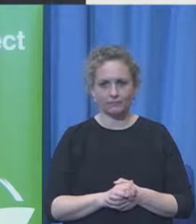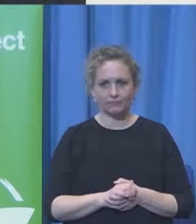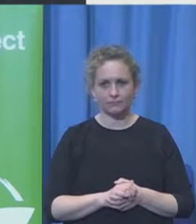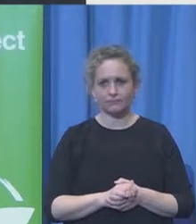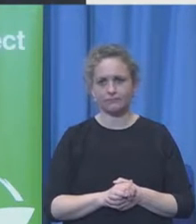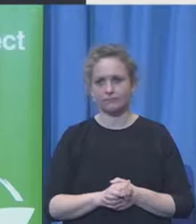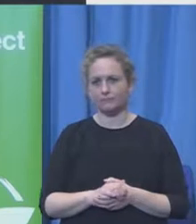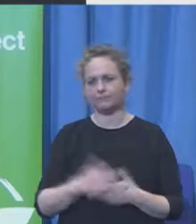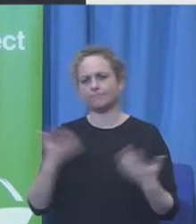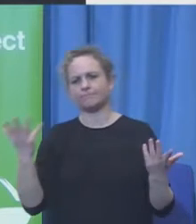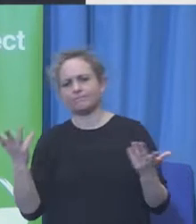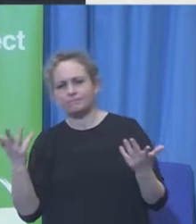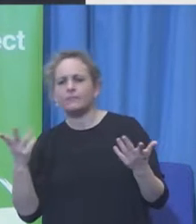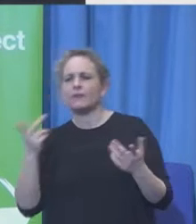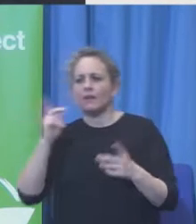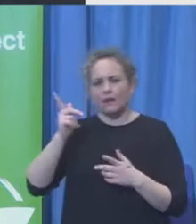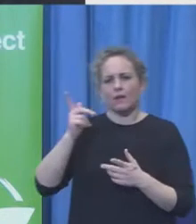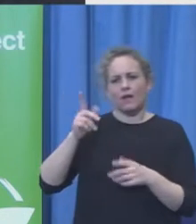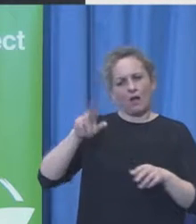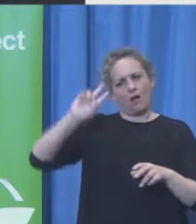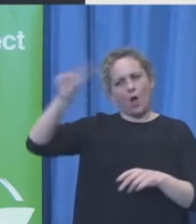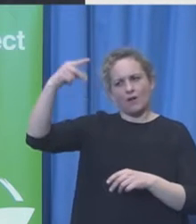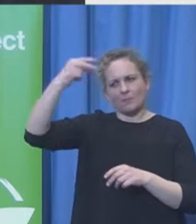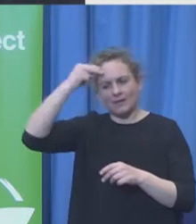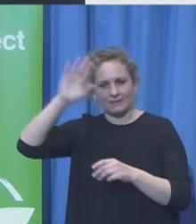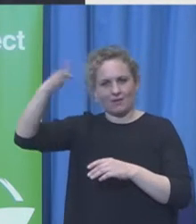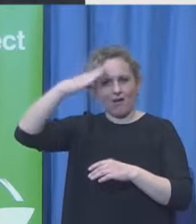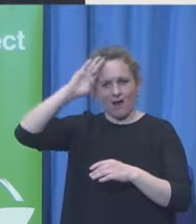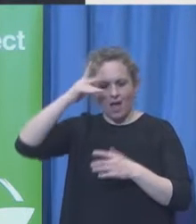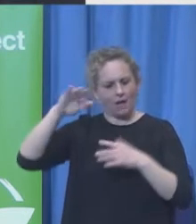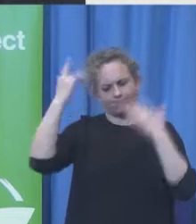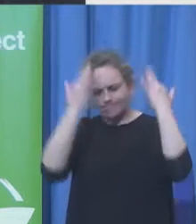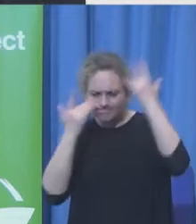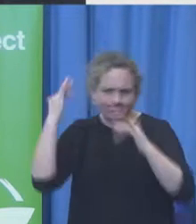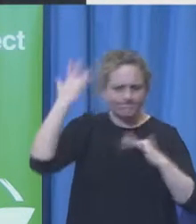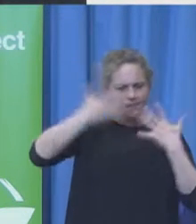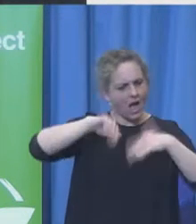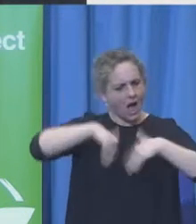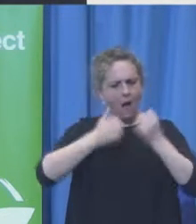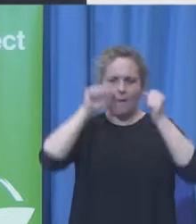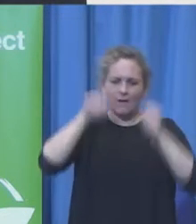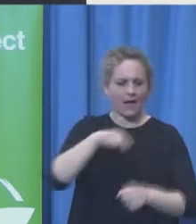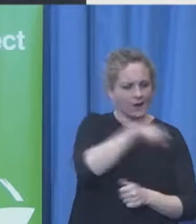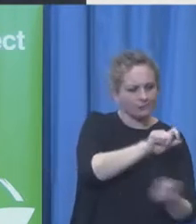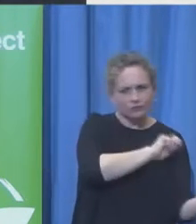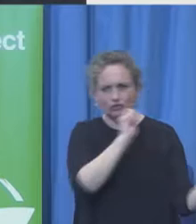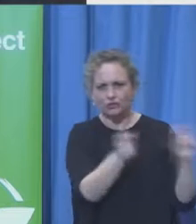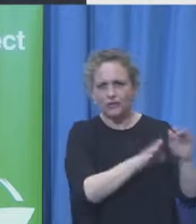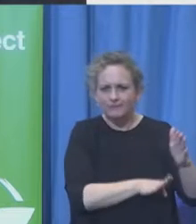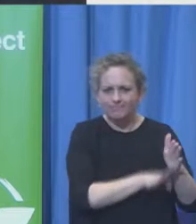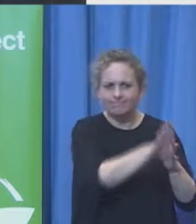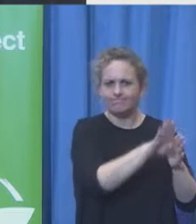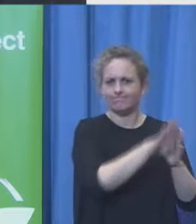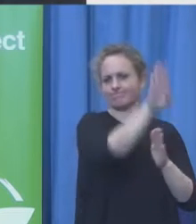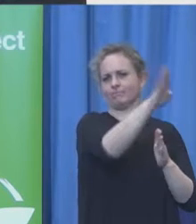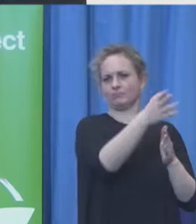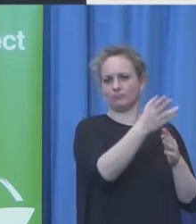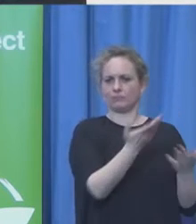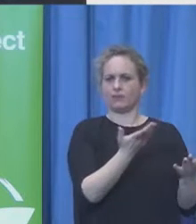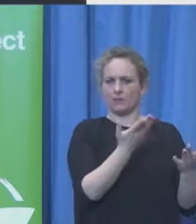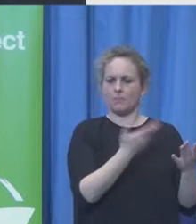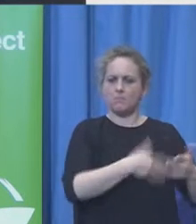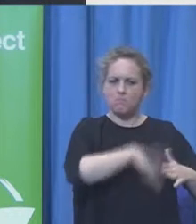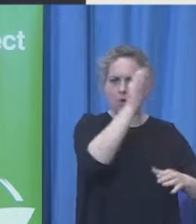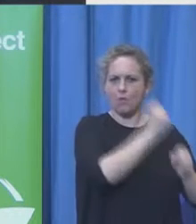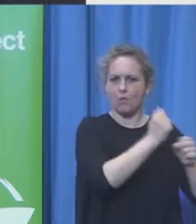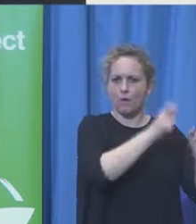the figures. Has it worked? I regret to say it hasn't really shown any significant